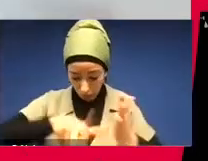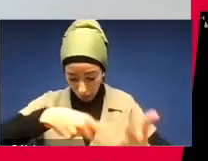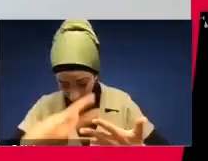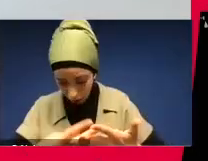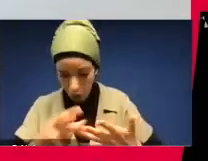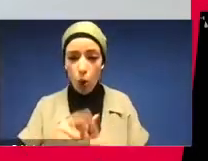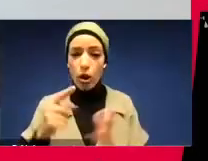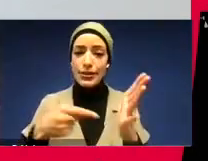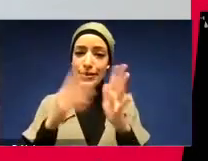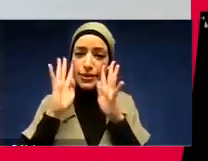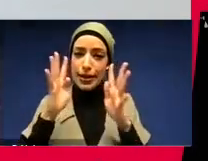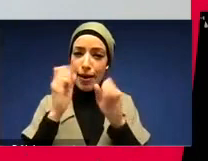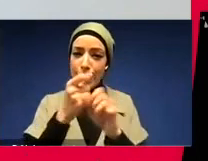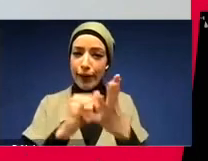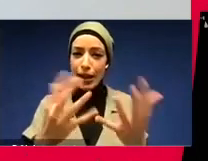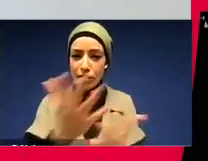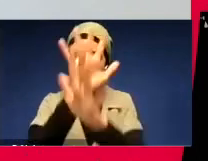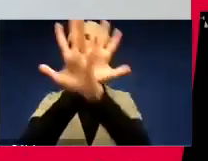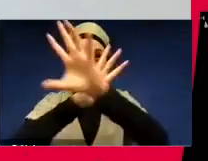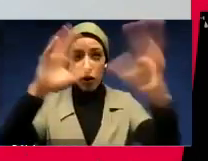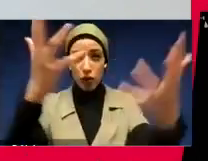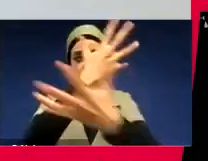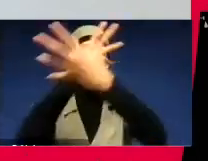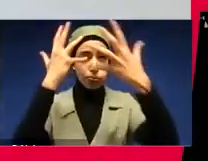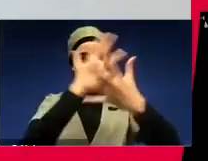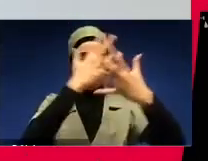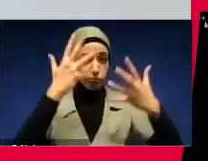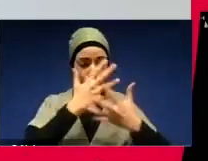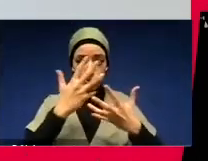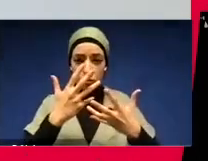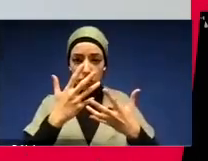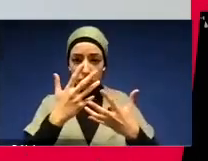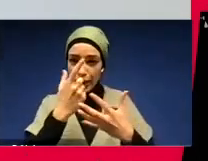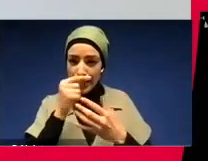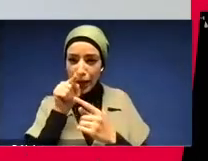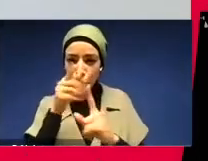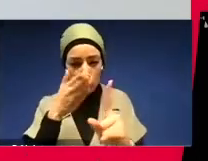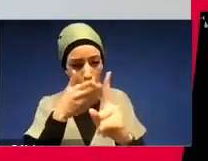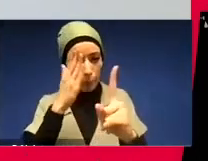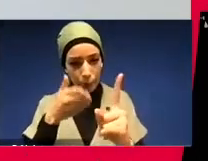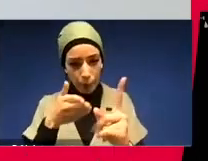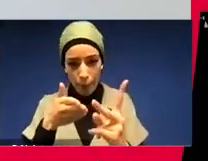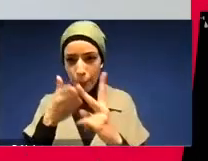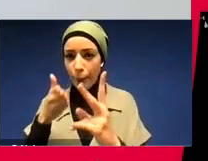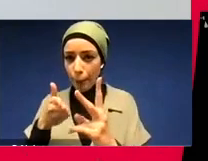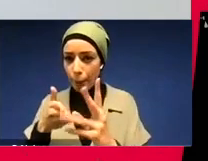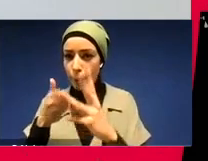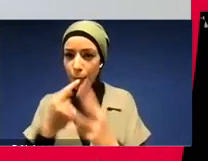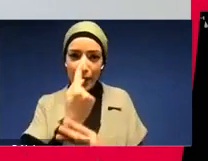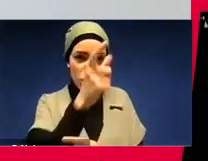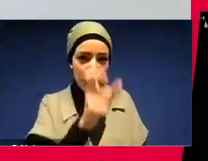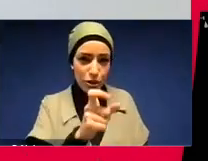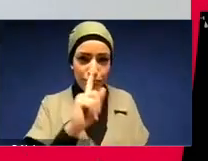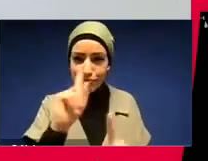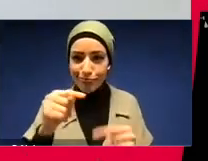of tear gas smoke? And how many of them can you tell apart? Because I think they all look the same,